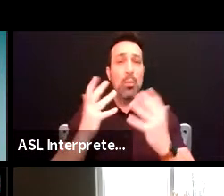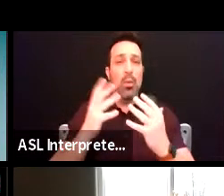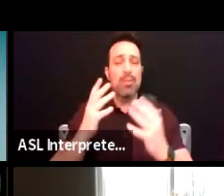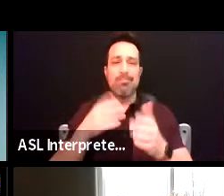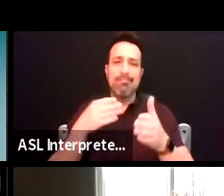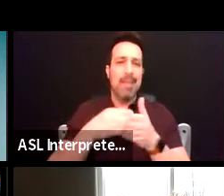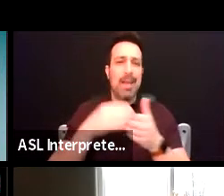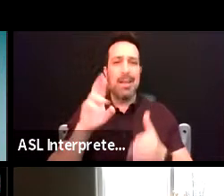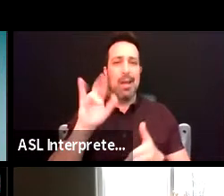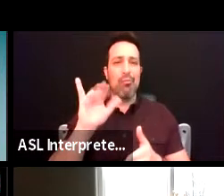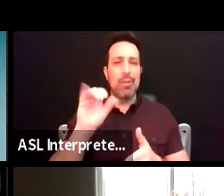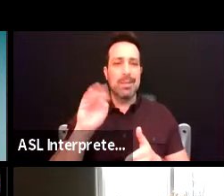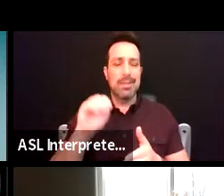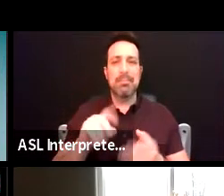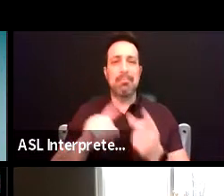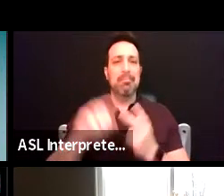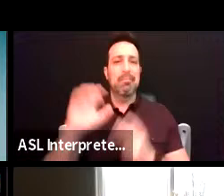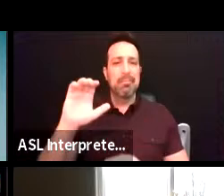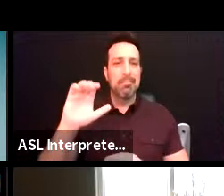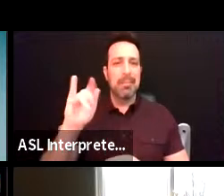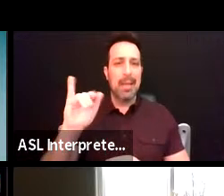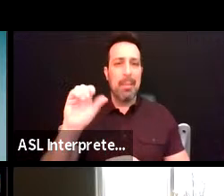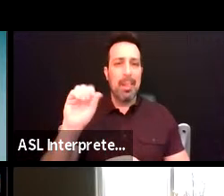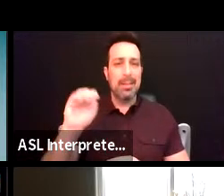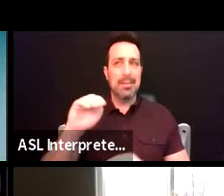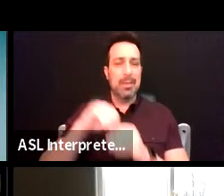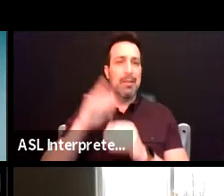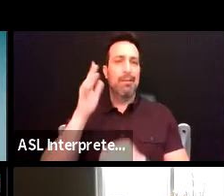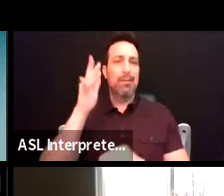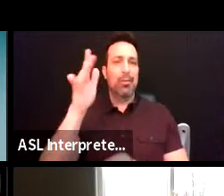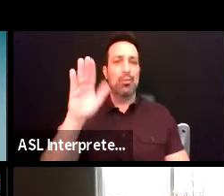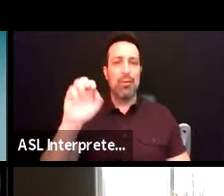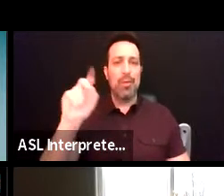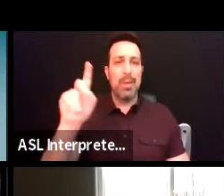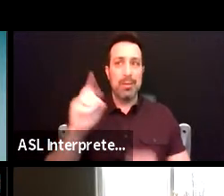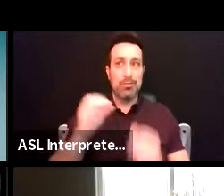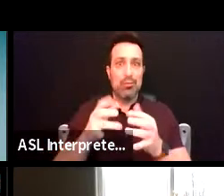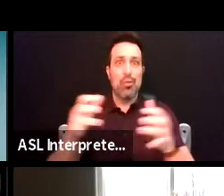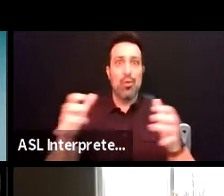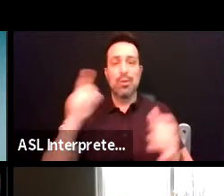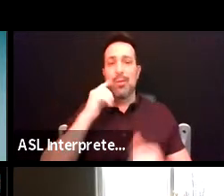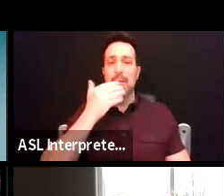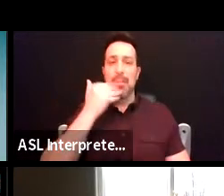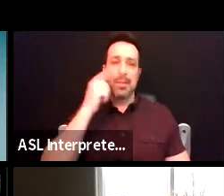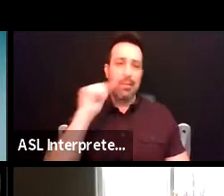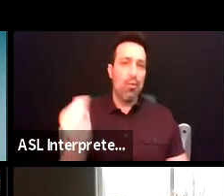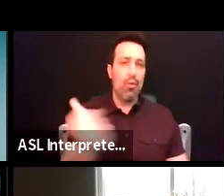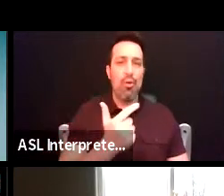anti-capitalism into the future of Bend as it grows for the better for everyone.